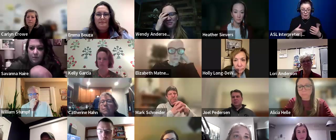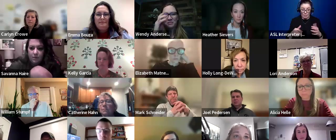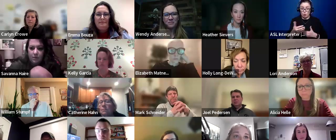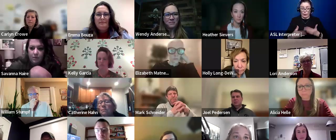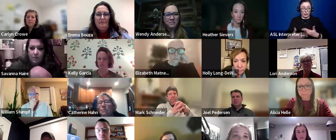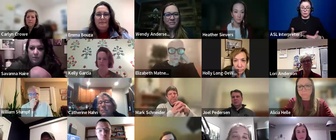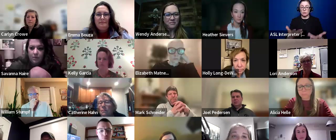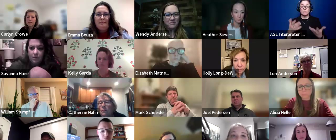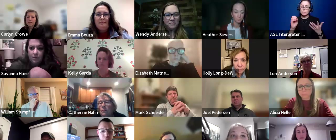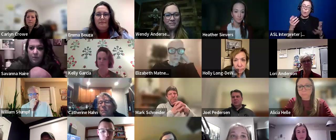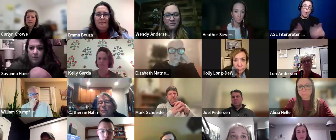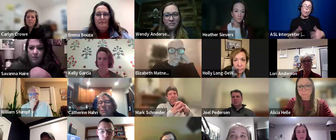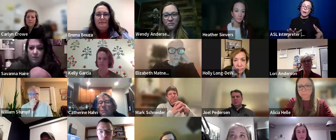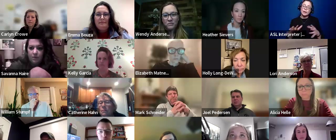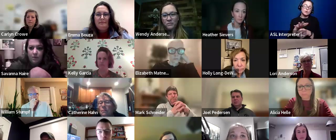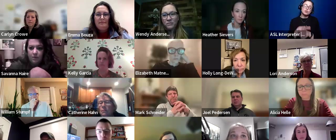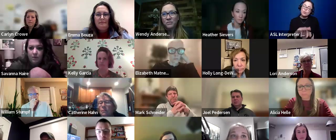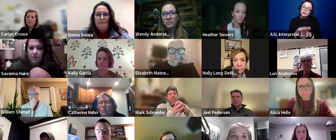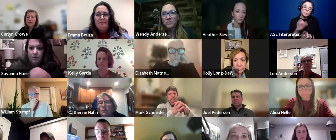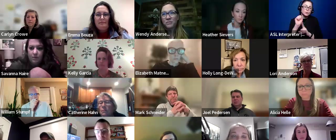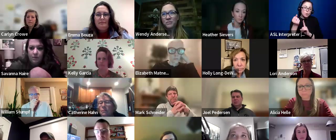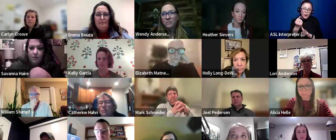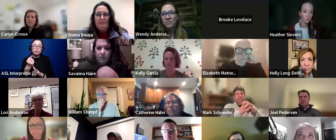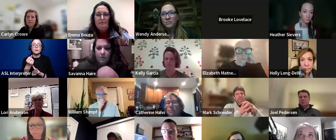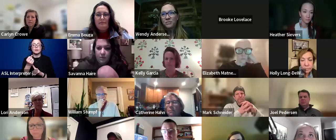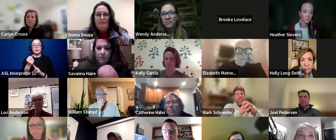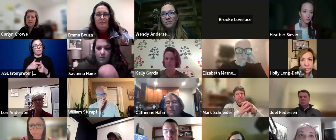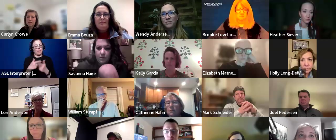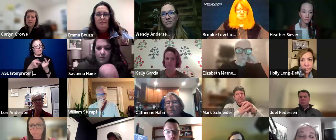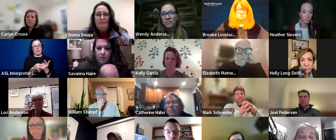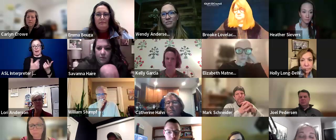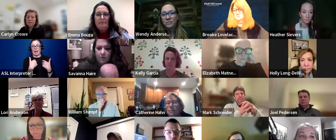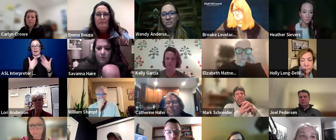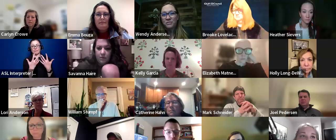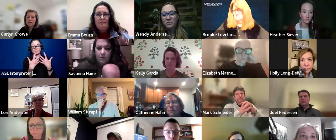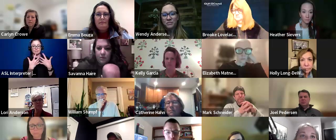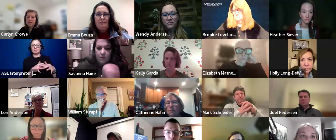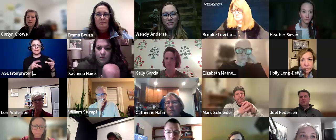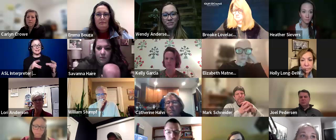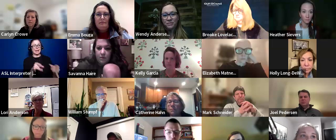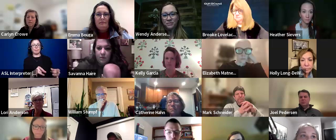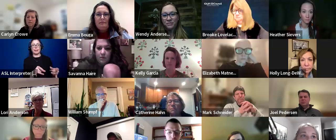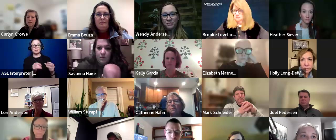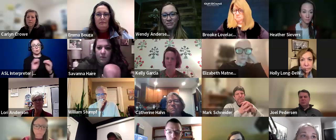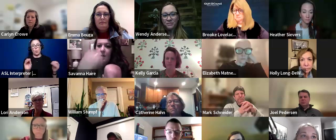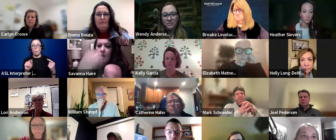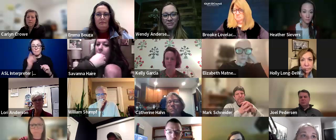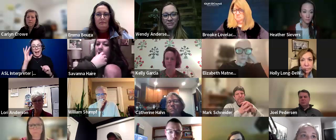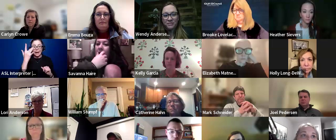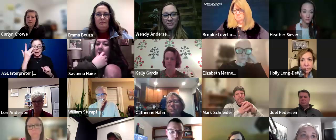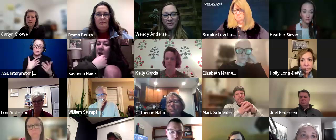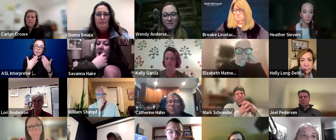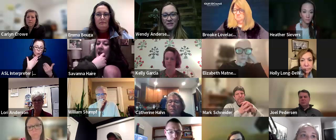it's already a stressful situation, and have it be seamless and painless from these individuals. I can't thank you all enough for what you